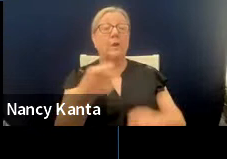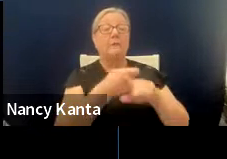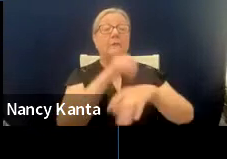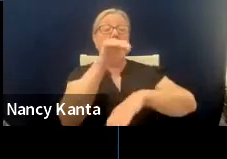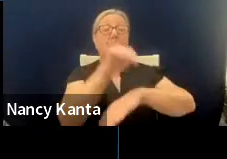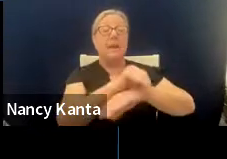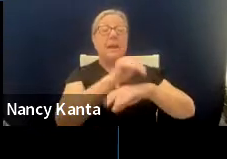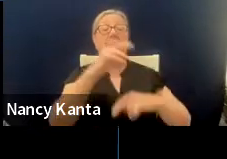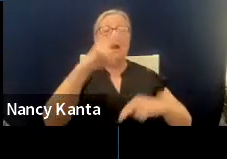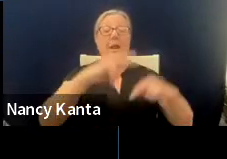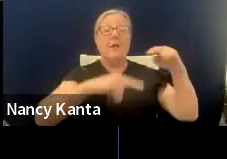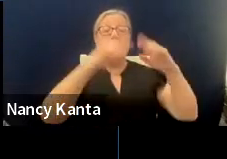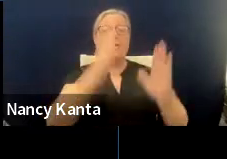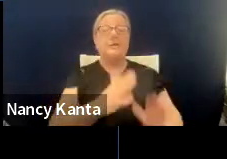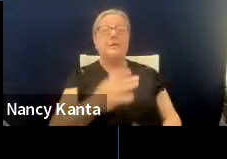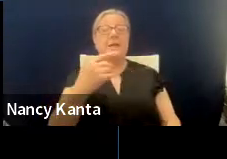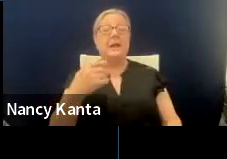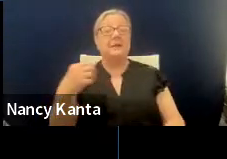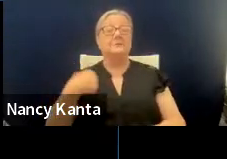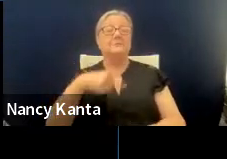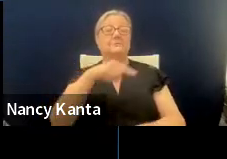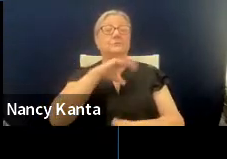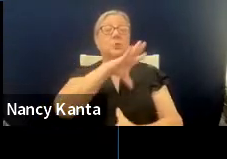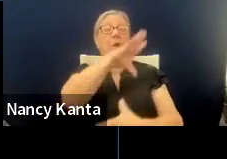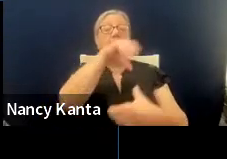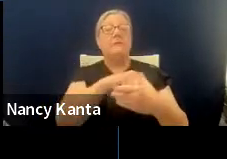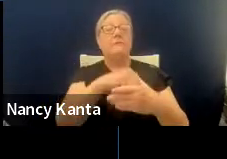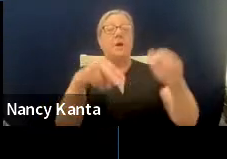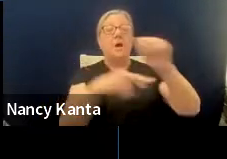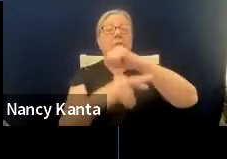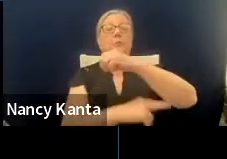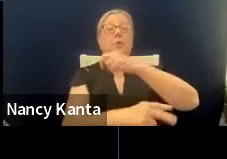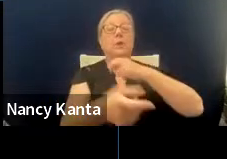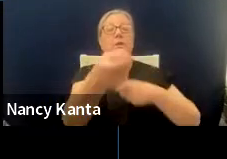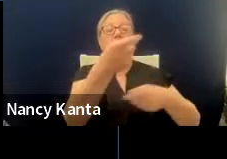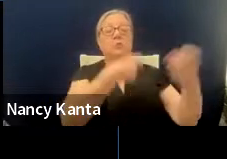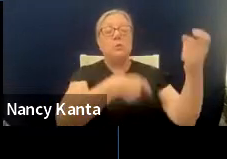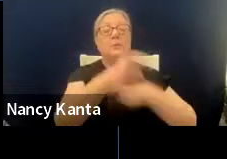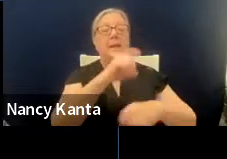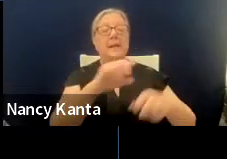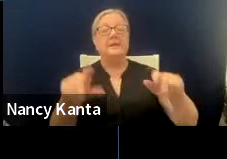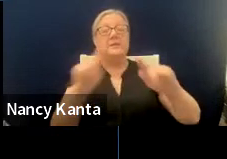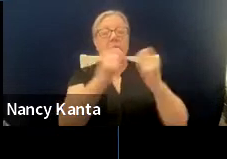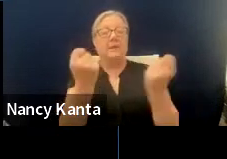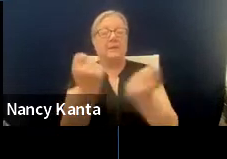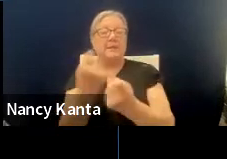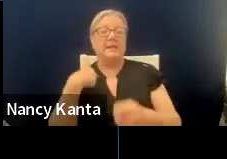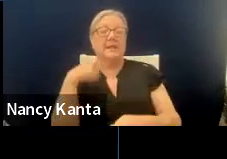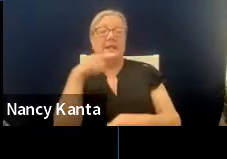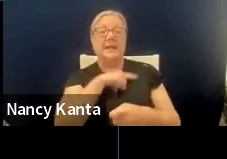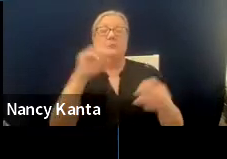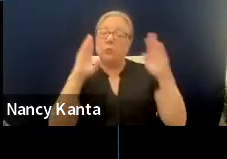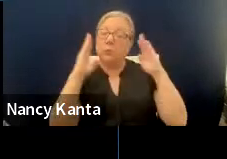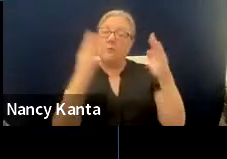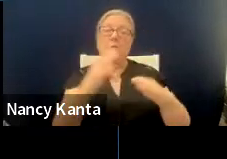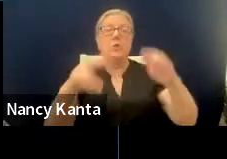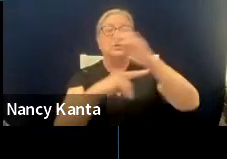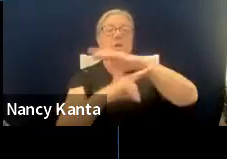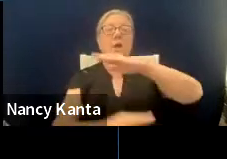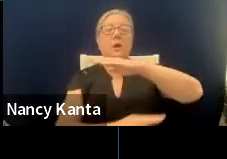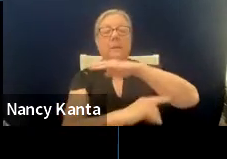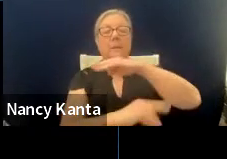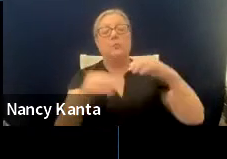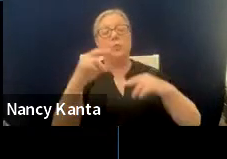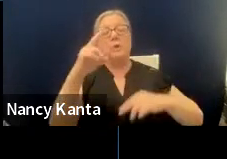part of the Interstate Bridge Replacement Program team, looking at the design of the bridges and structures along